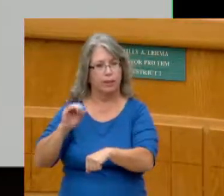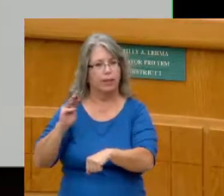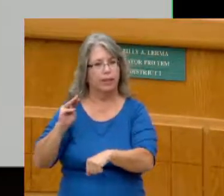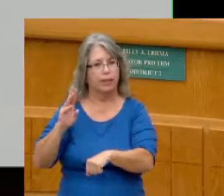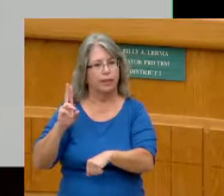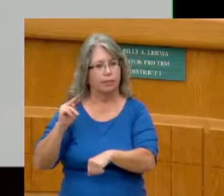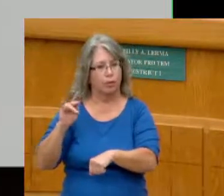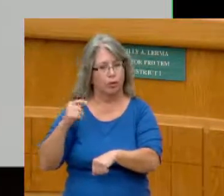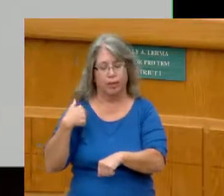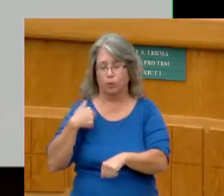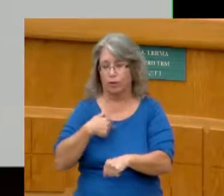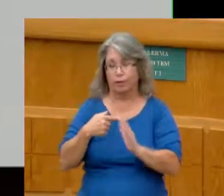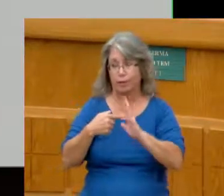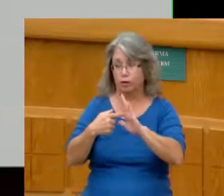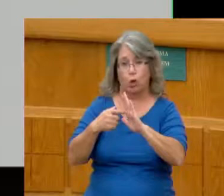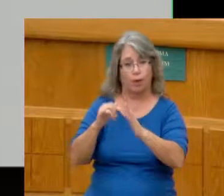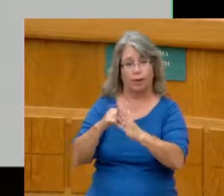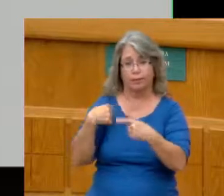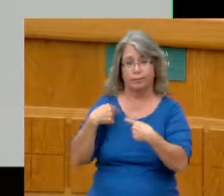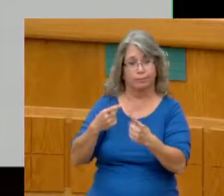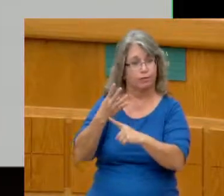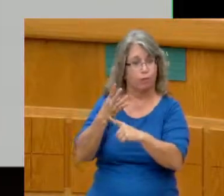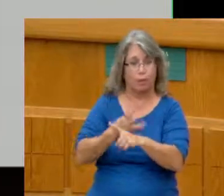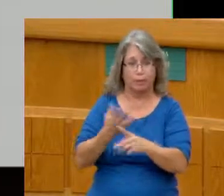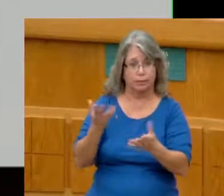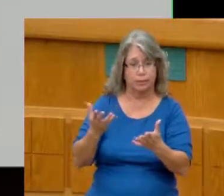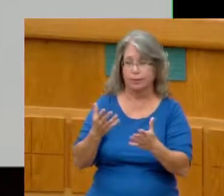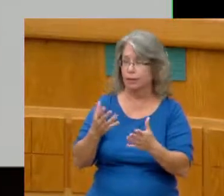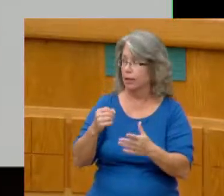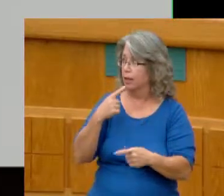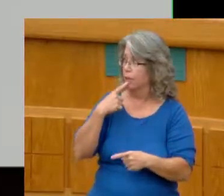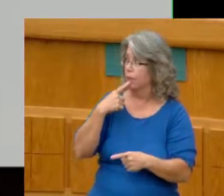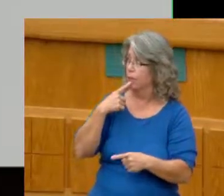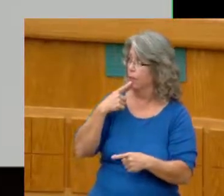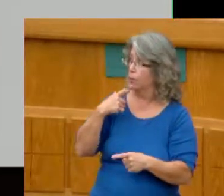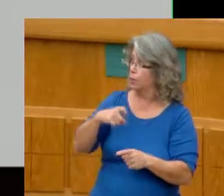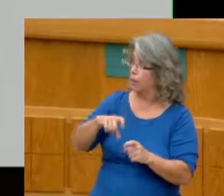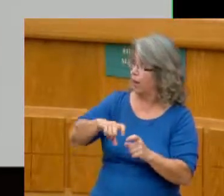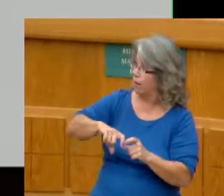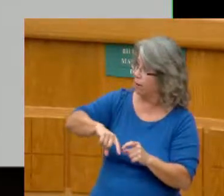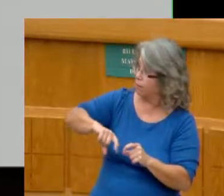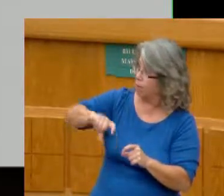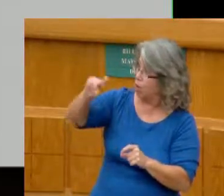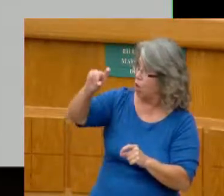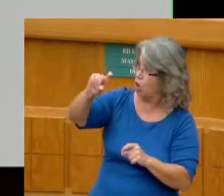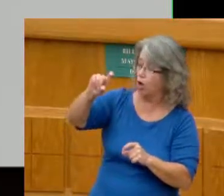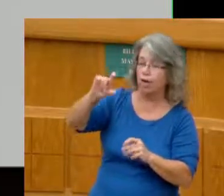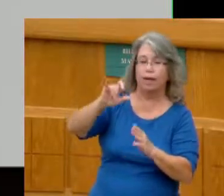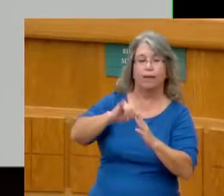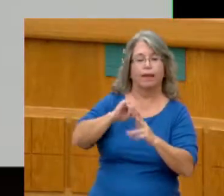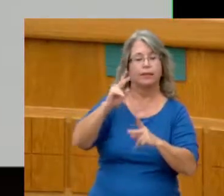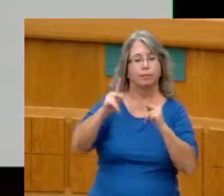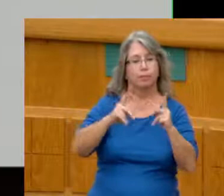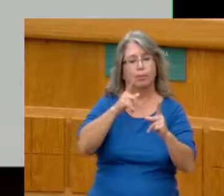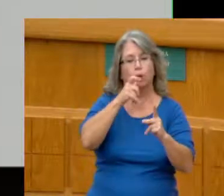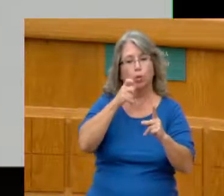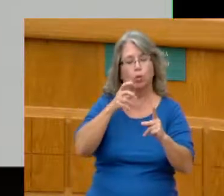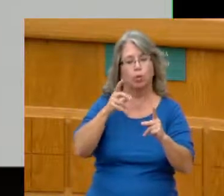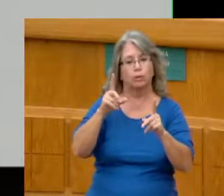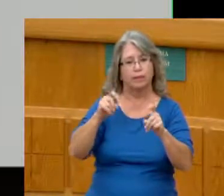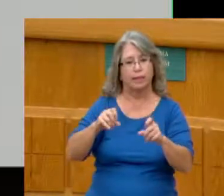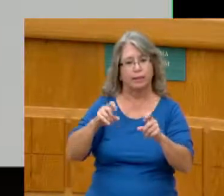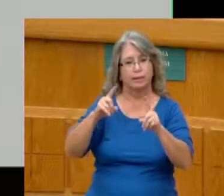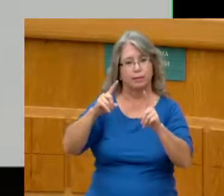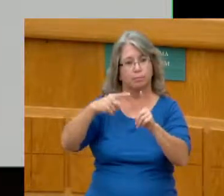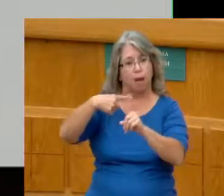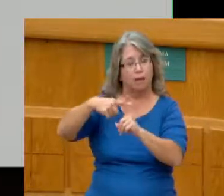same thing. Right here on the red bar, that's really high. Those are the people that have been reinfected, so they've tested positive twice and they